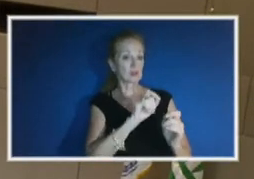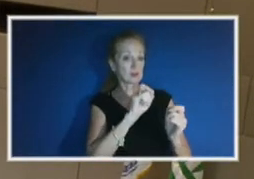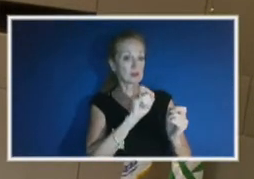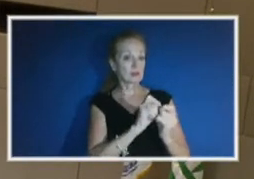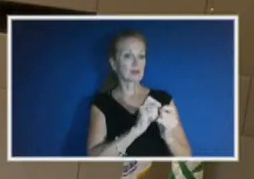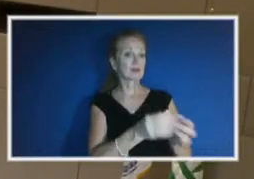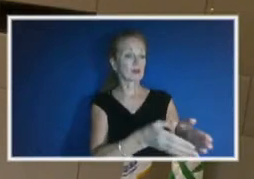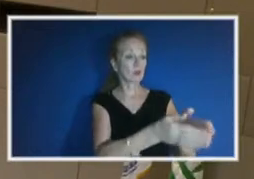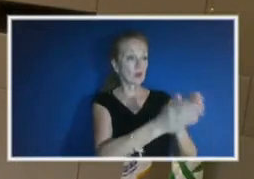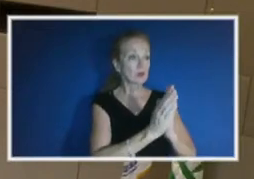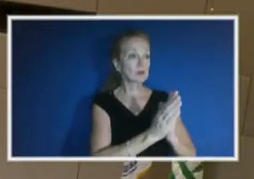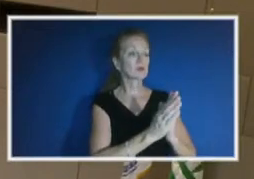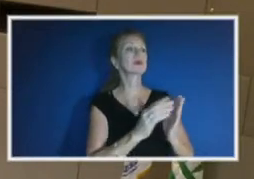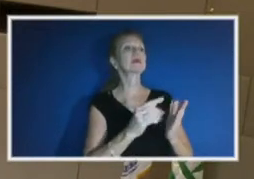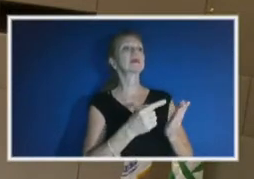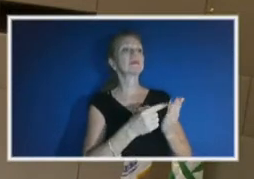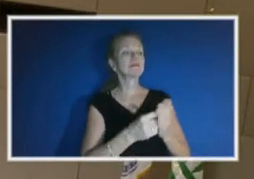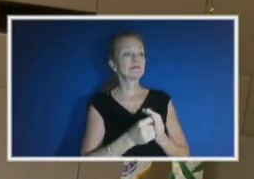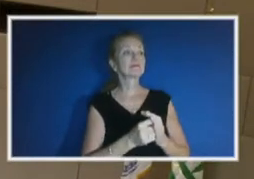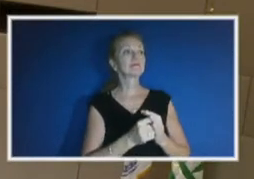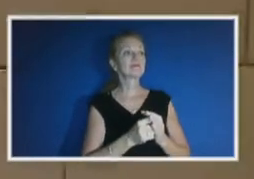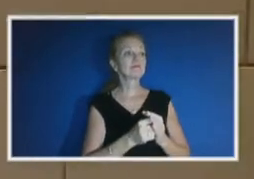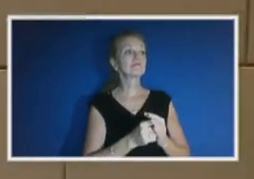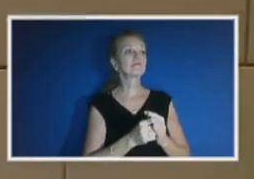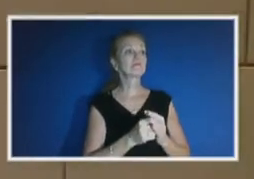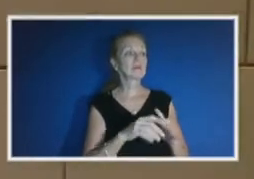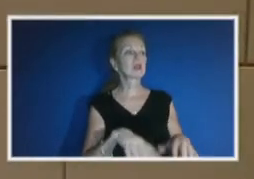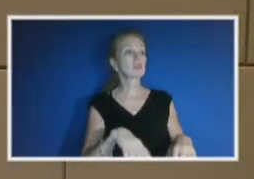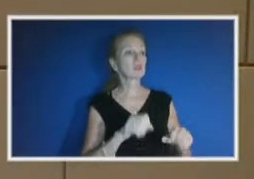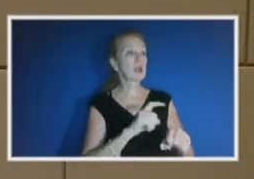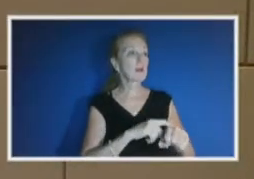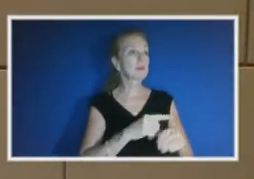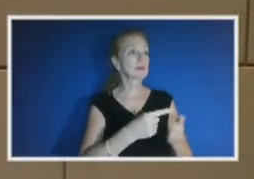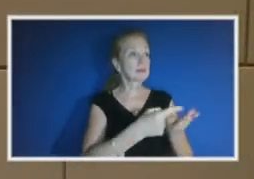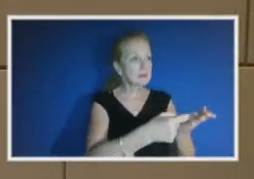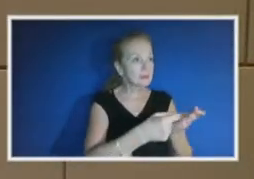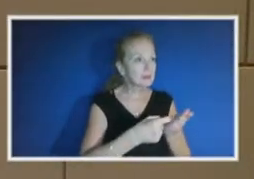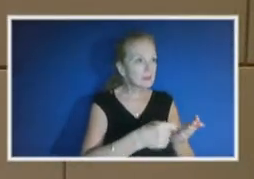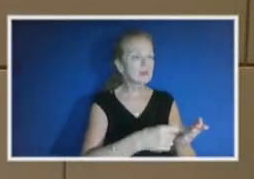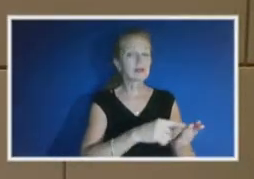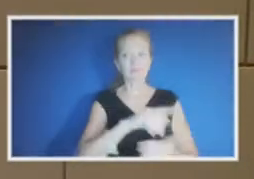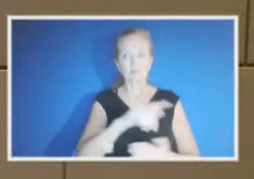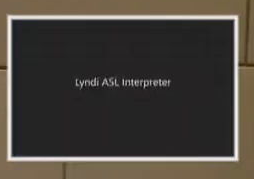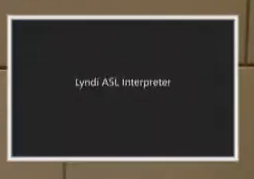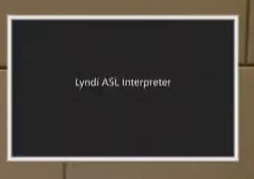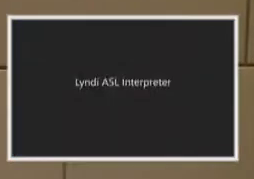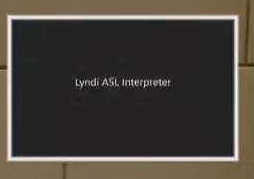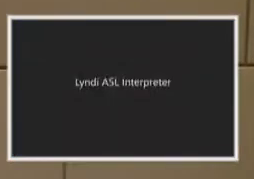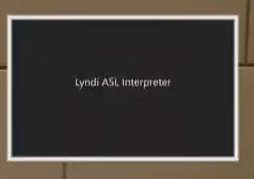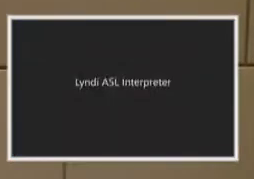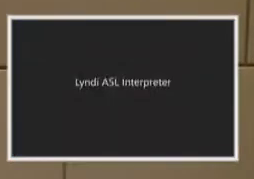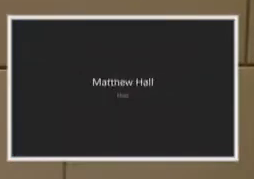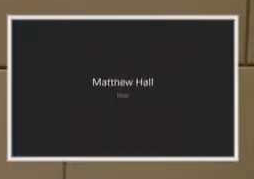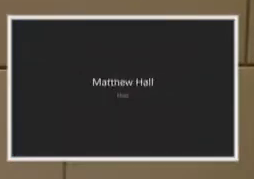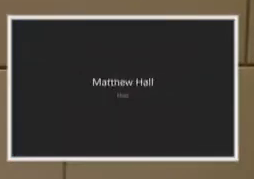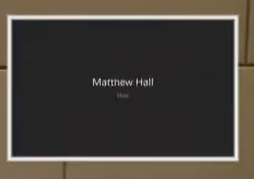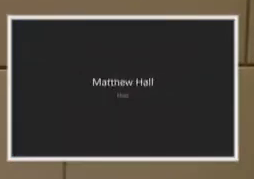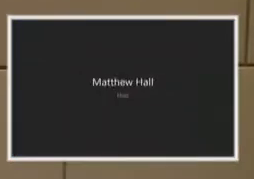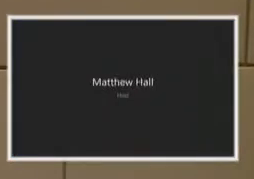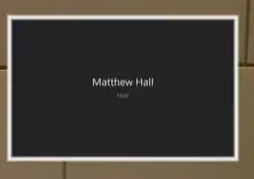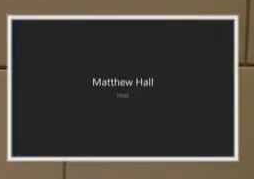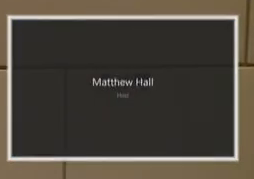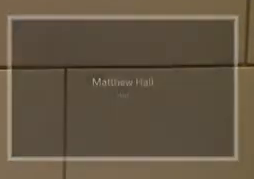and forth about whether we could create a new mandate for them that better aligned with the needs of council and staff,